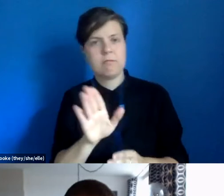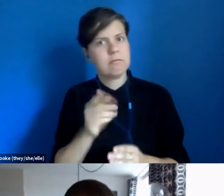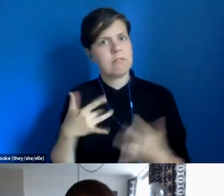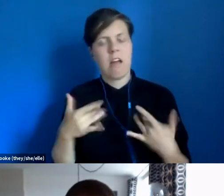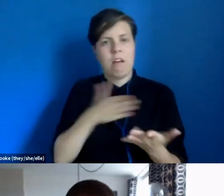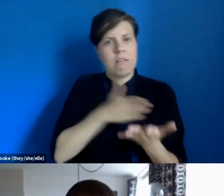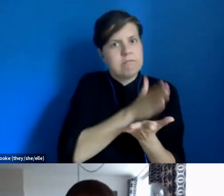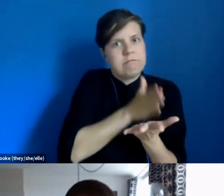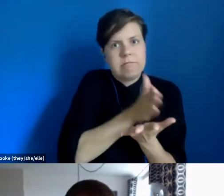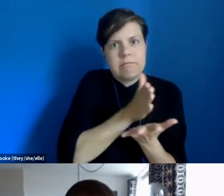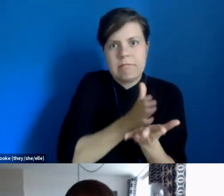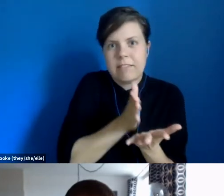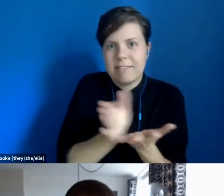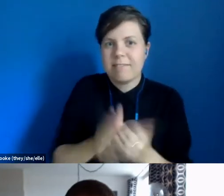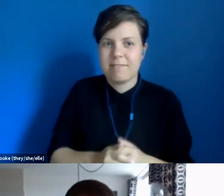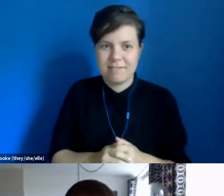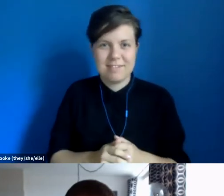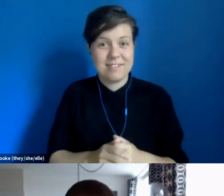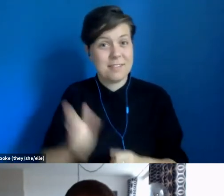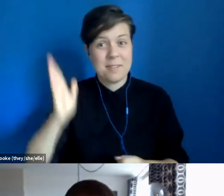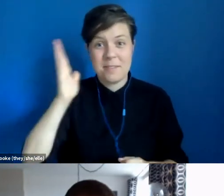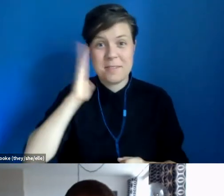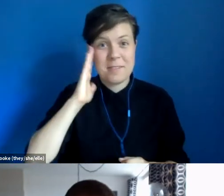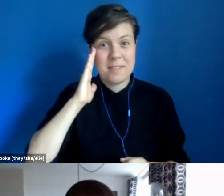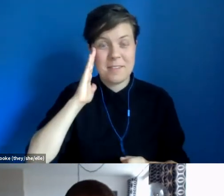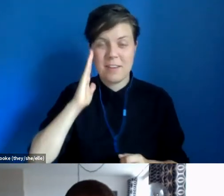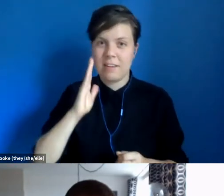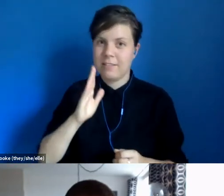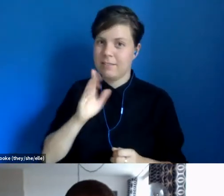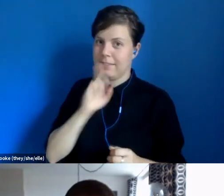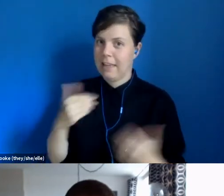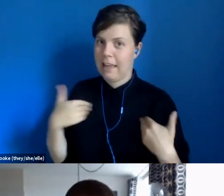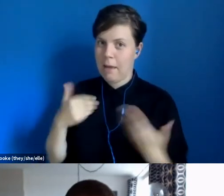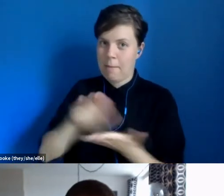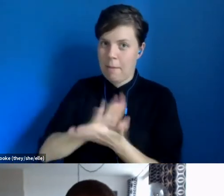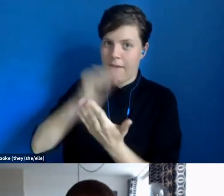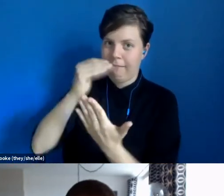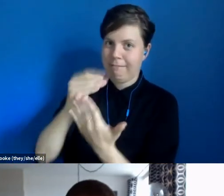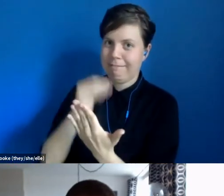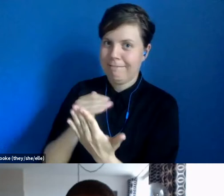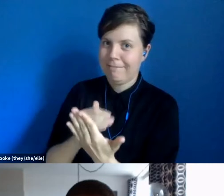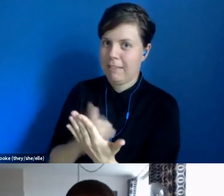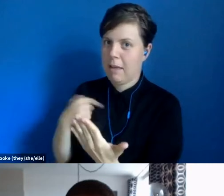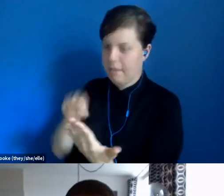I'm going to go way off track if I don't refer to my notes here. So I think I'm going to just kind of